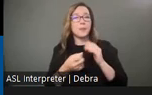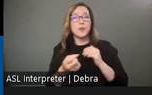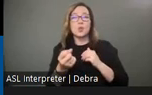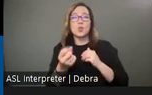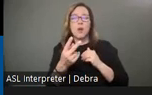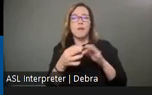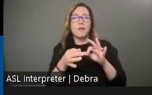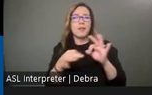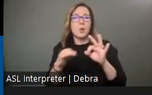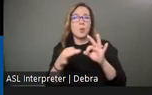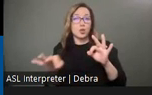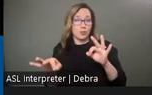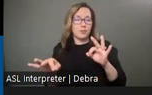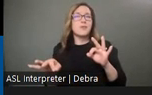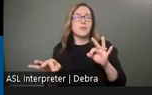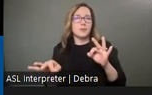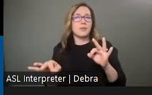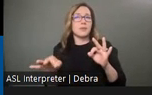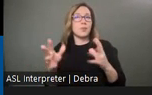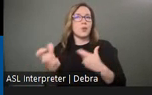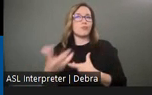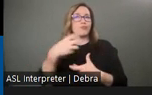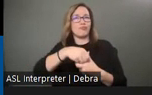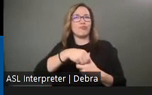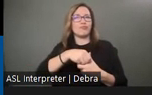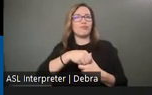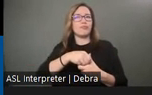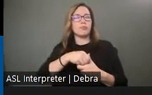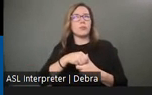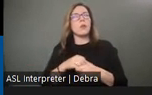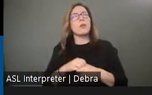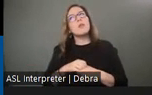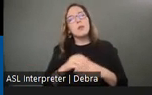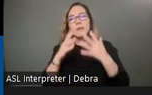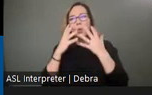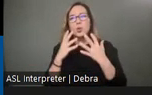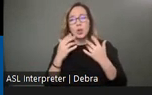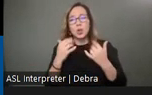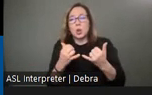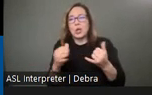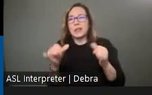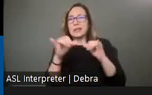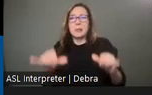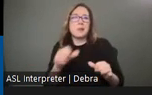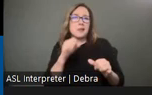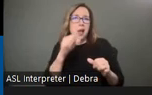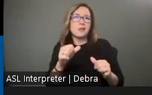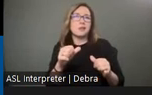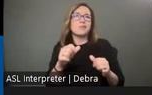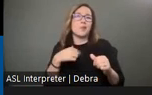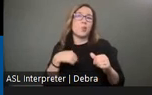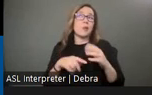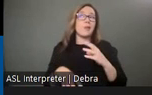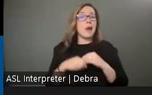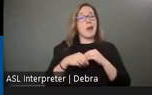that we want to be part of our process. And unfortunately, our current system doesn't do that. And that's why we've added that little